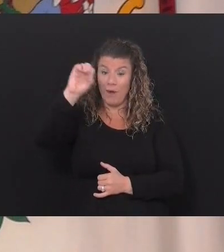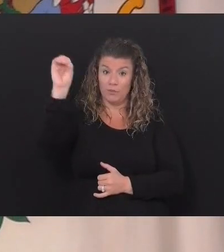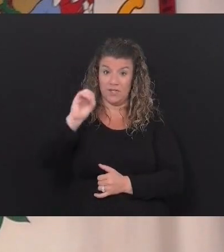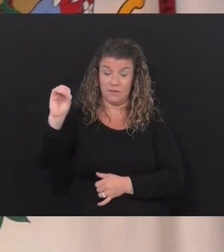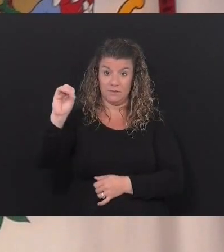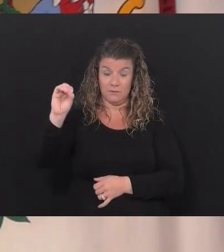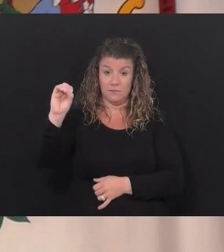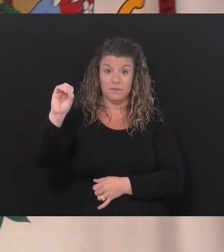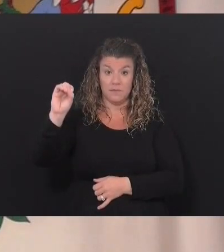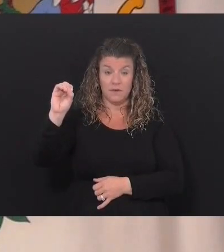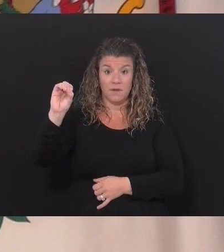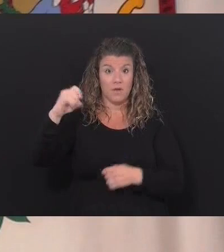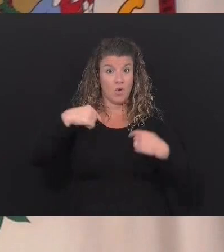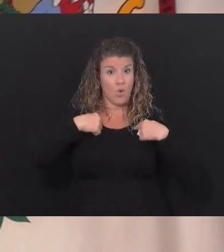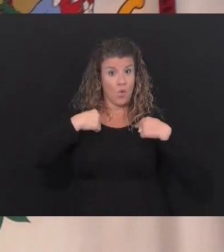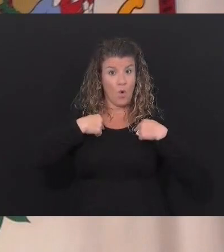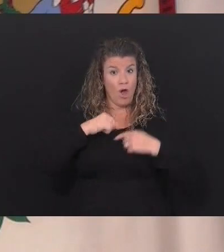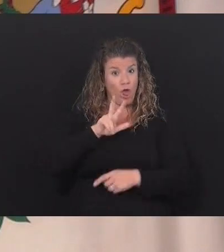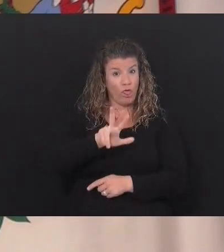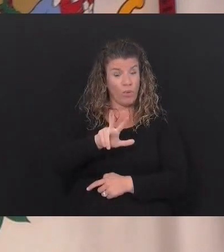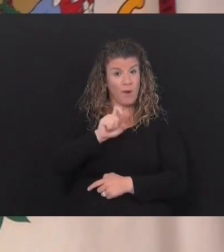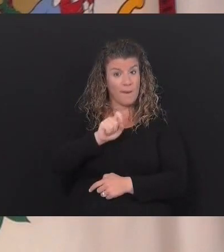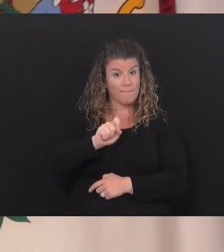19.03%. We're trending at